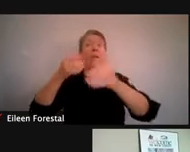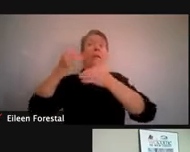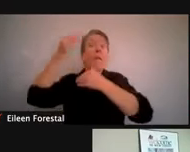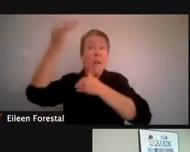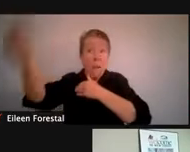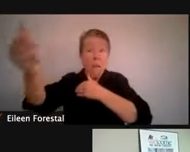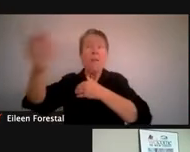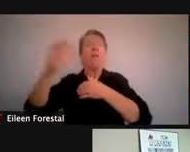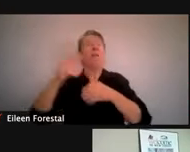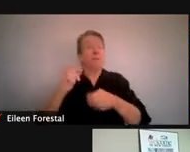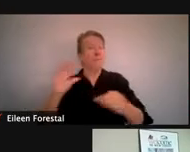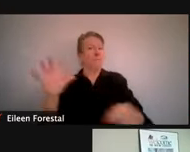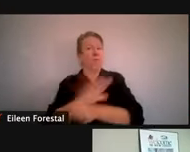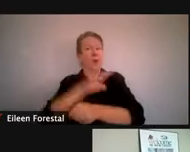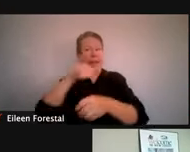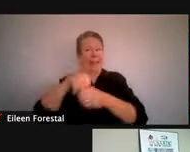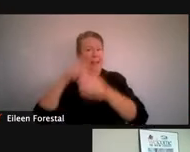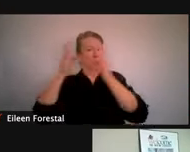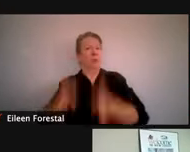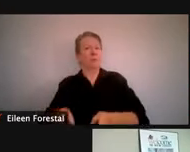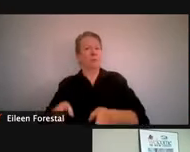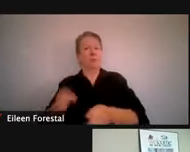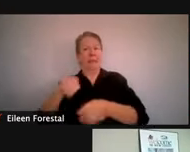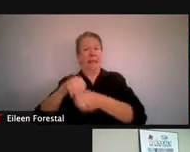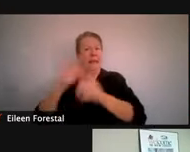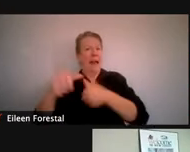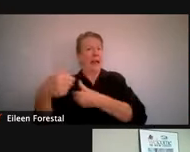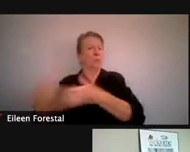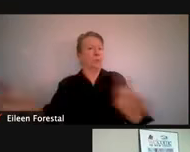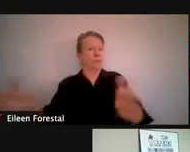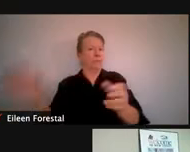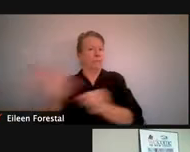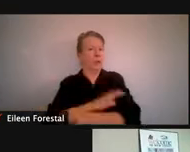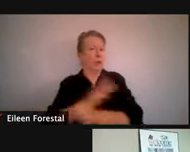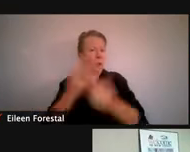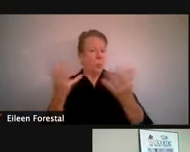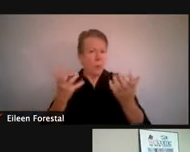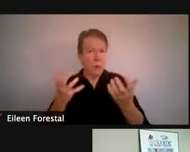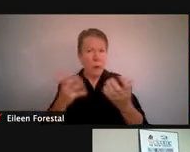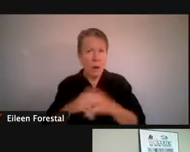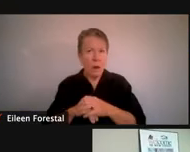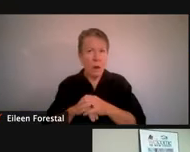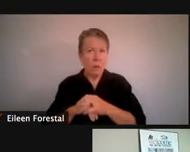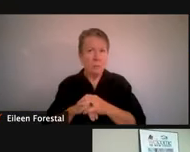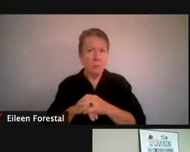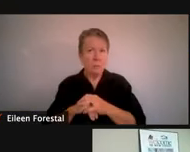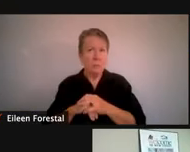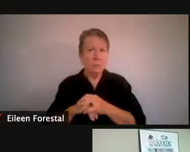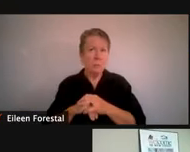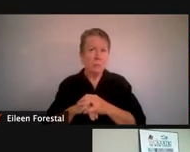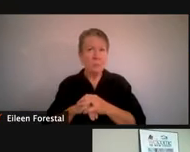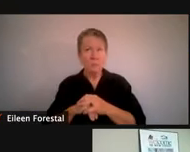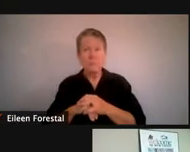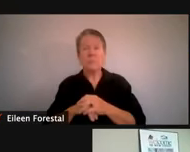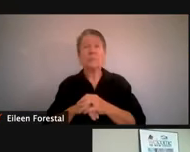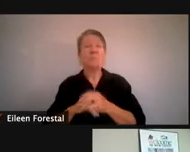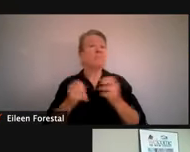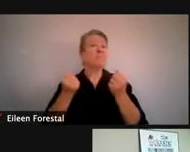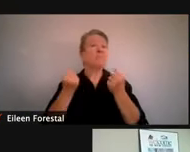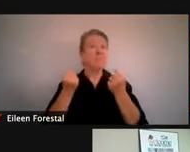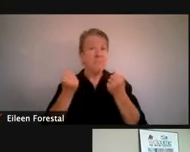largely footprint. And that tells me we'll have a bulk of districts in hybrid mode